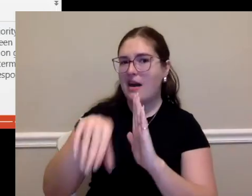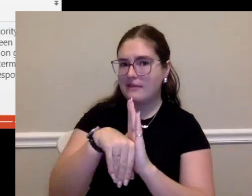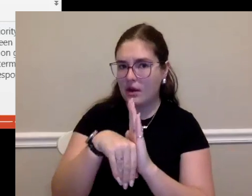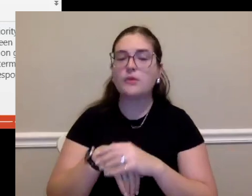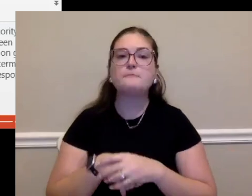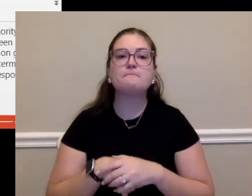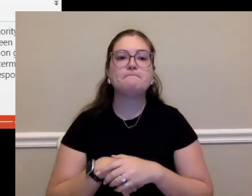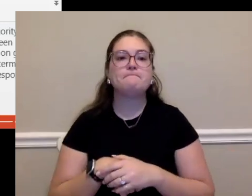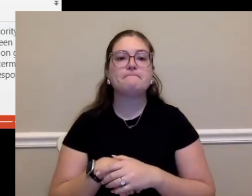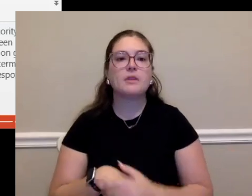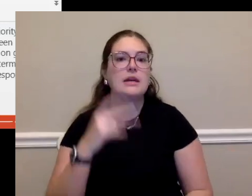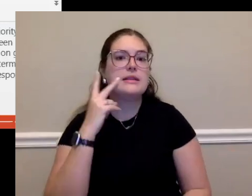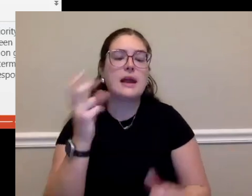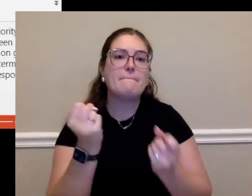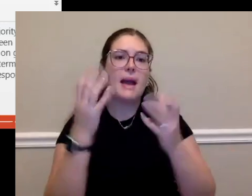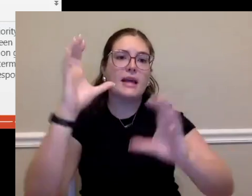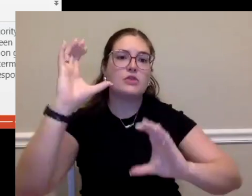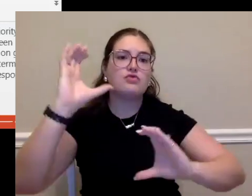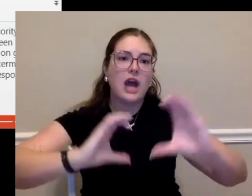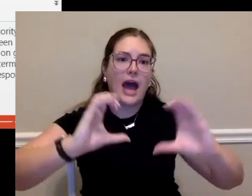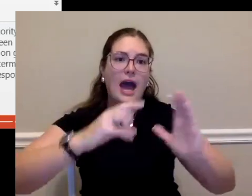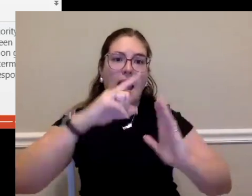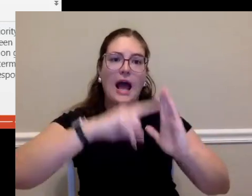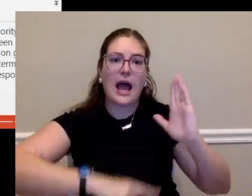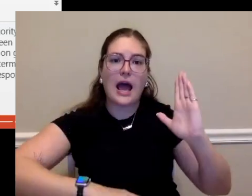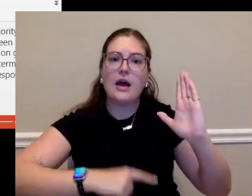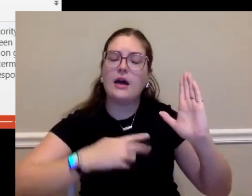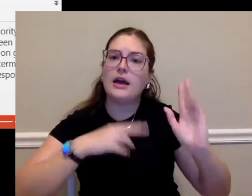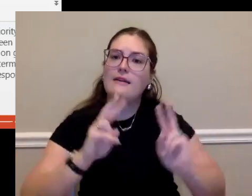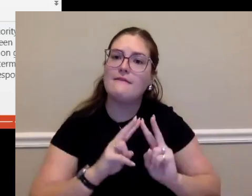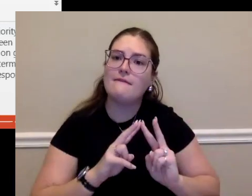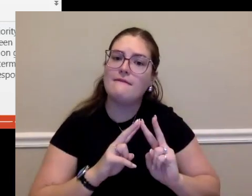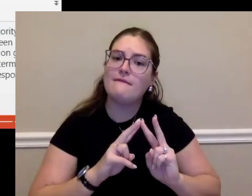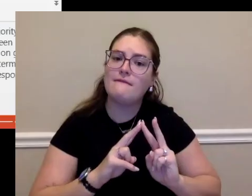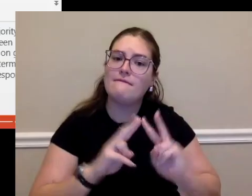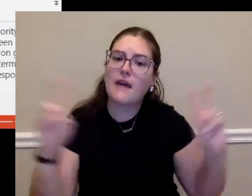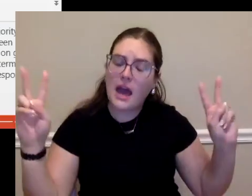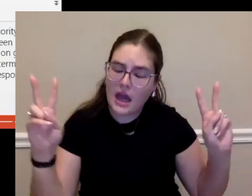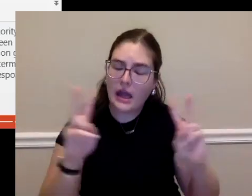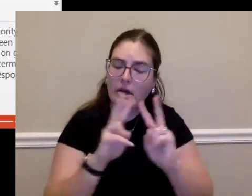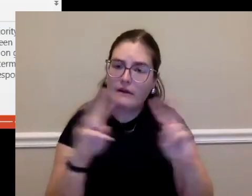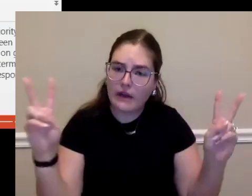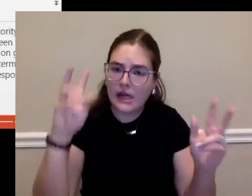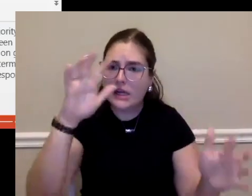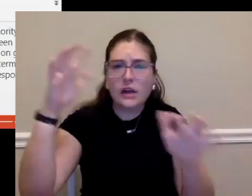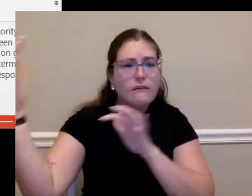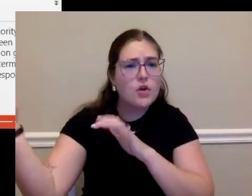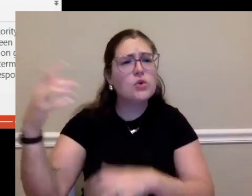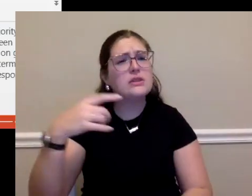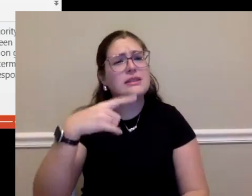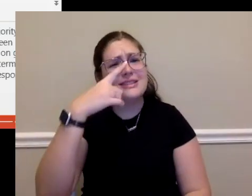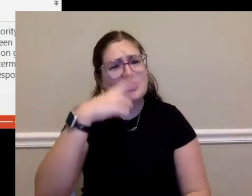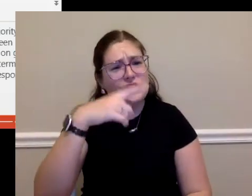see a lot on the chat, people saying that this is very confusing. I Okay. didn't know if you can chime in just for a second